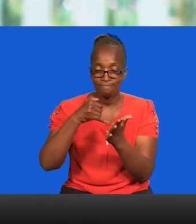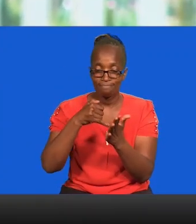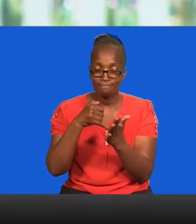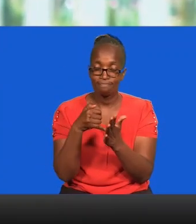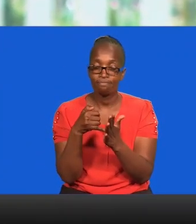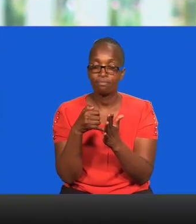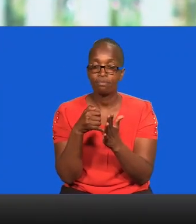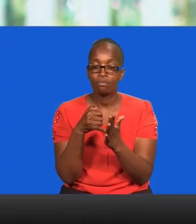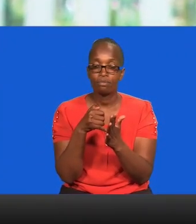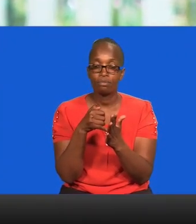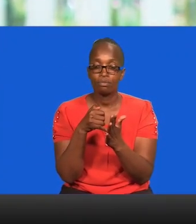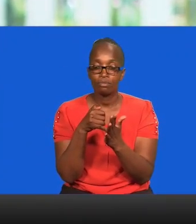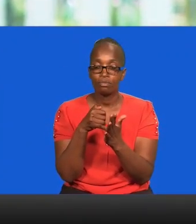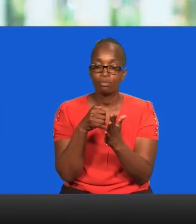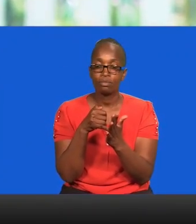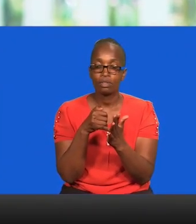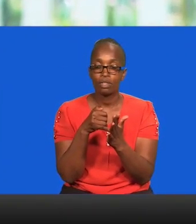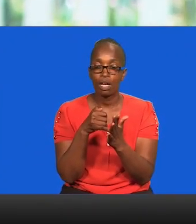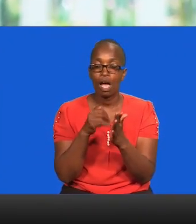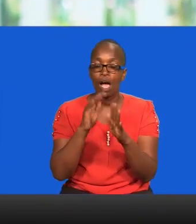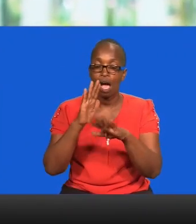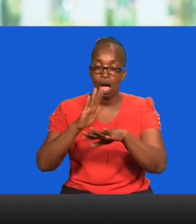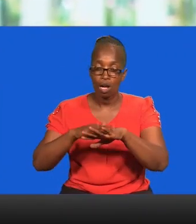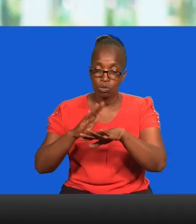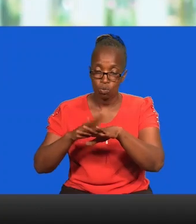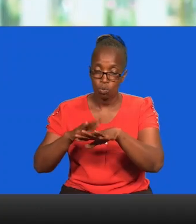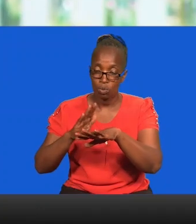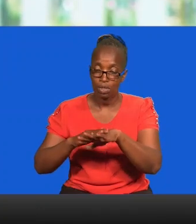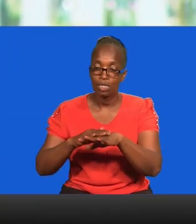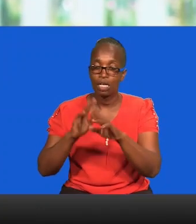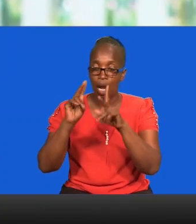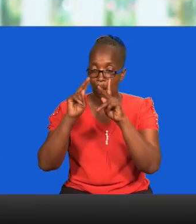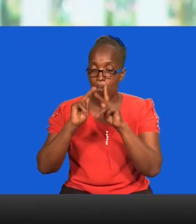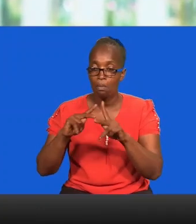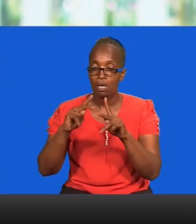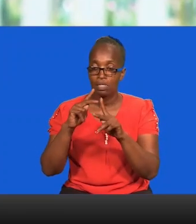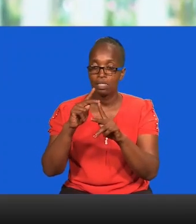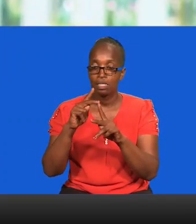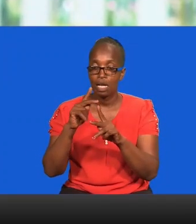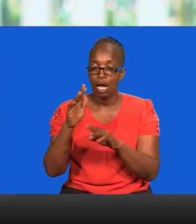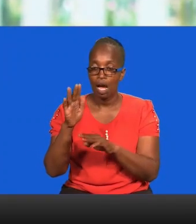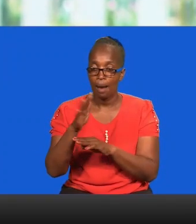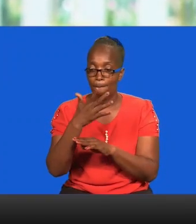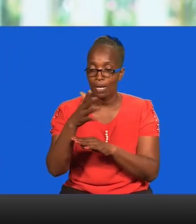beyond reproach. An effective champion of peace and stability.